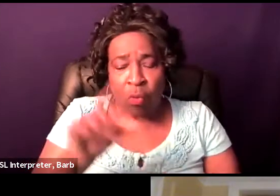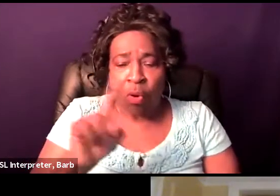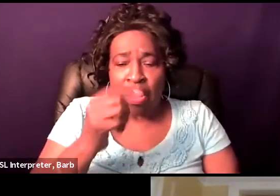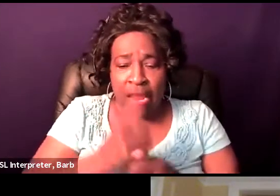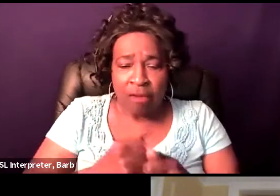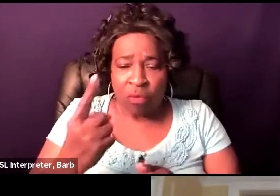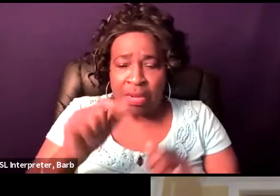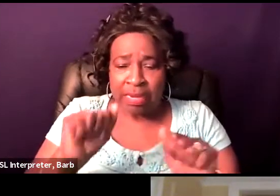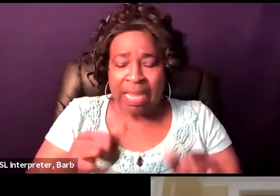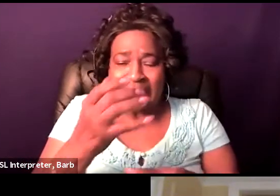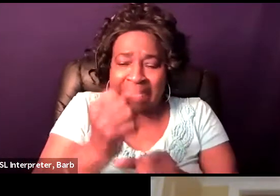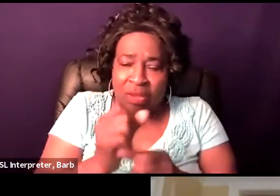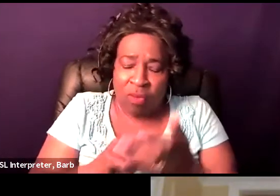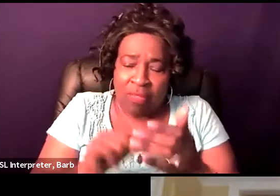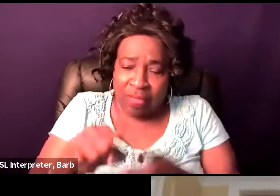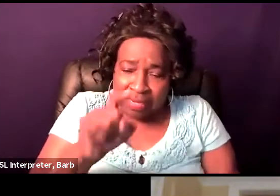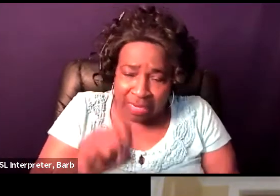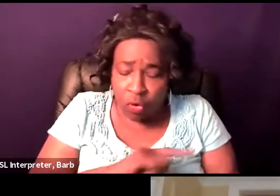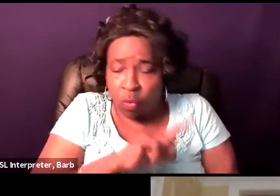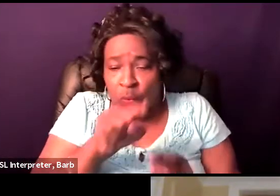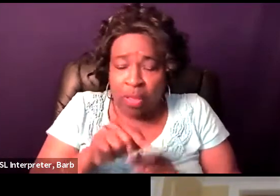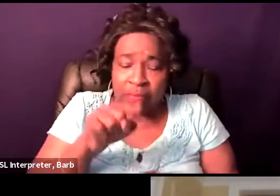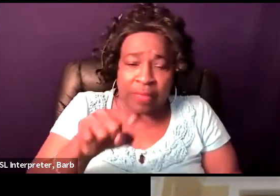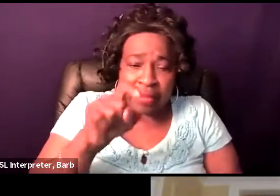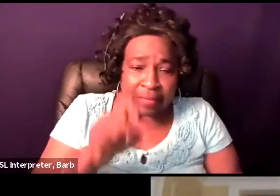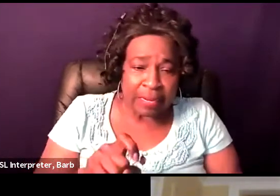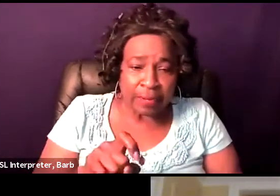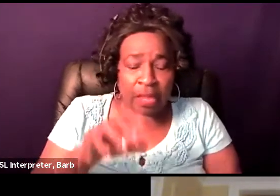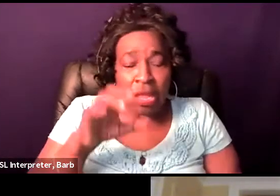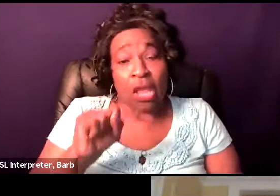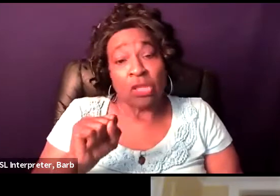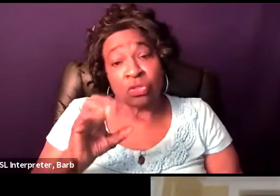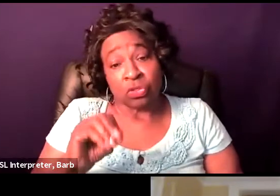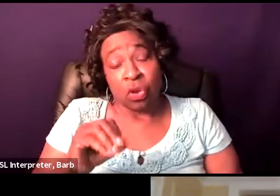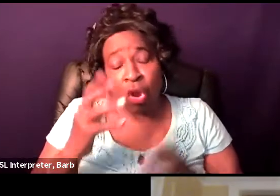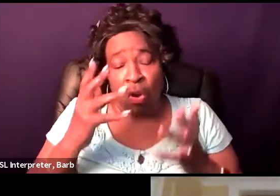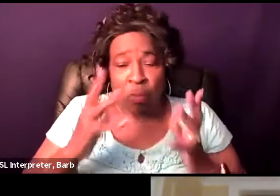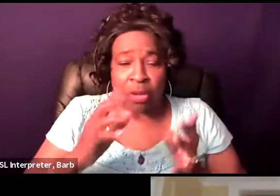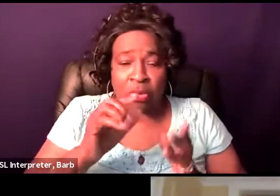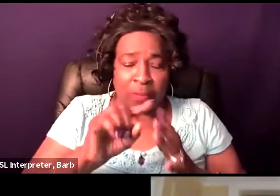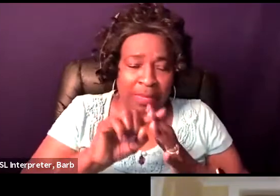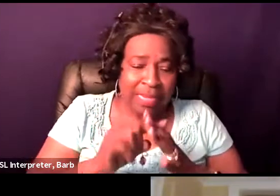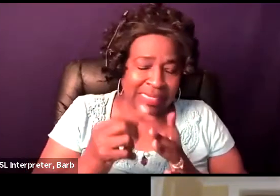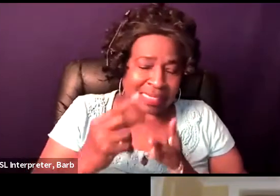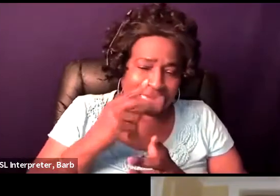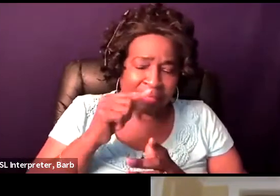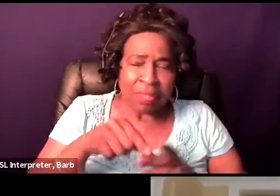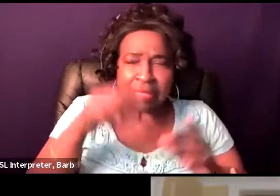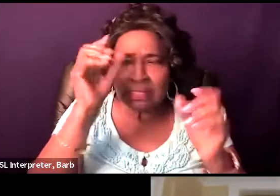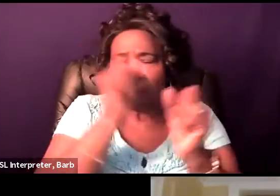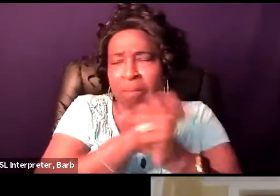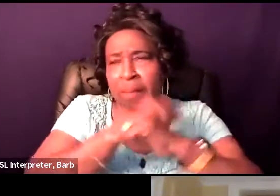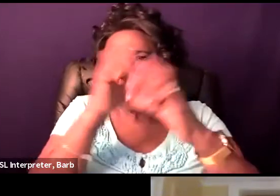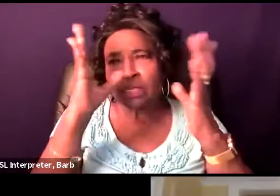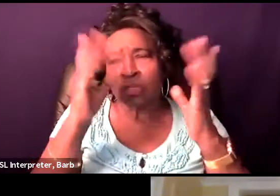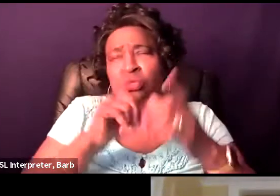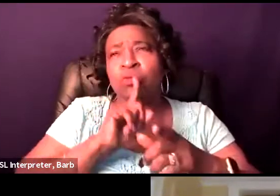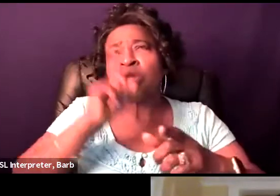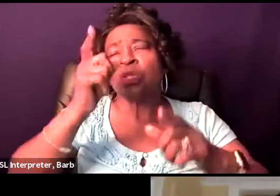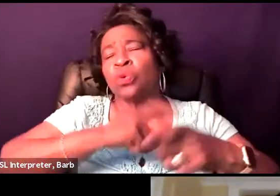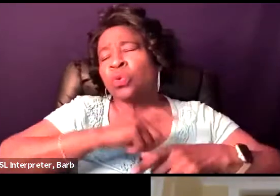need when they need it, right? And so already you begin to see like this imagination is huge when it comes